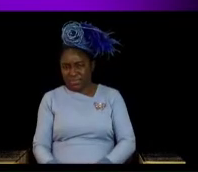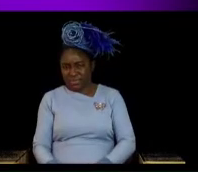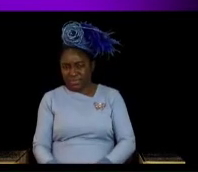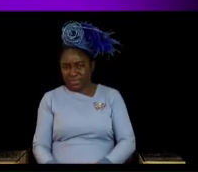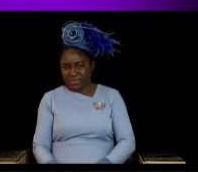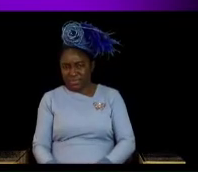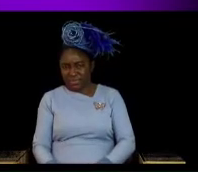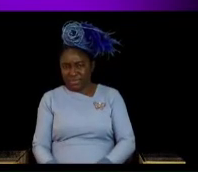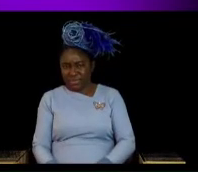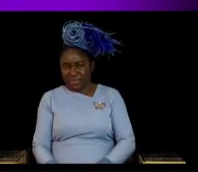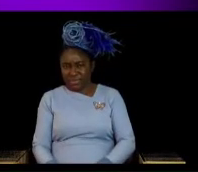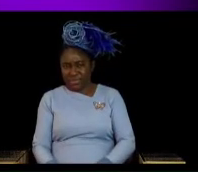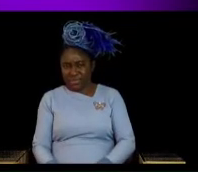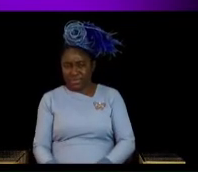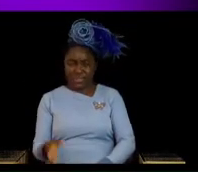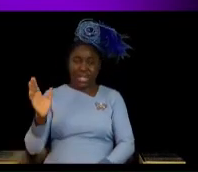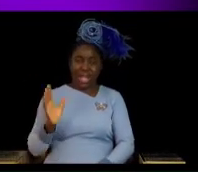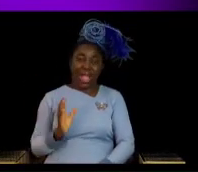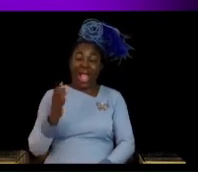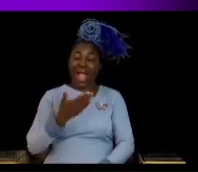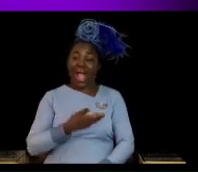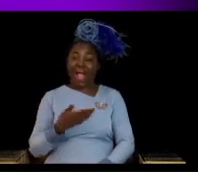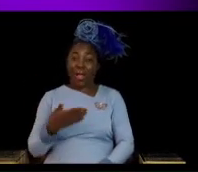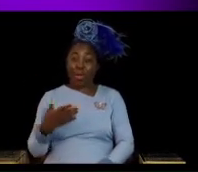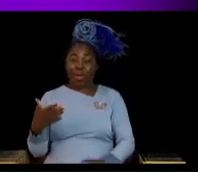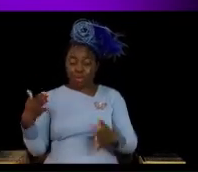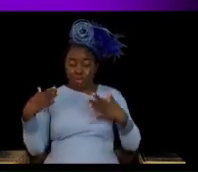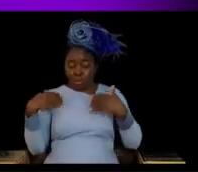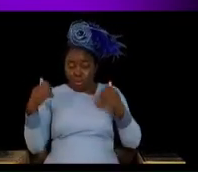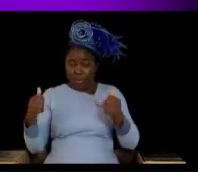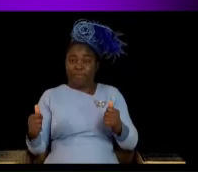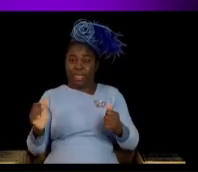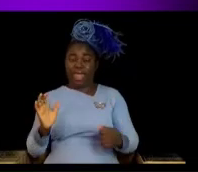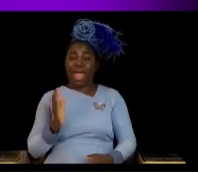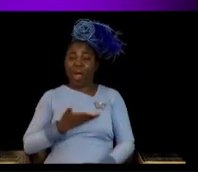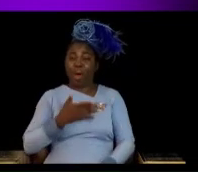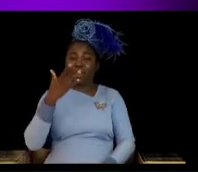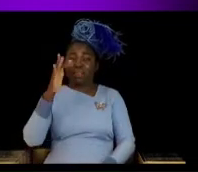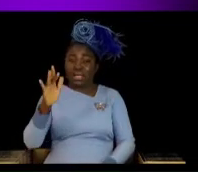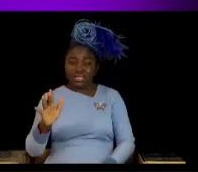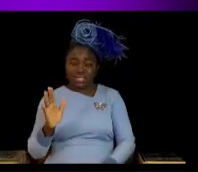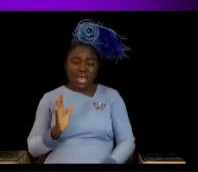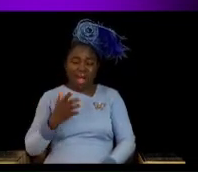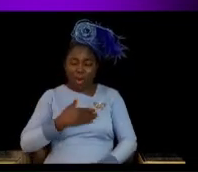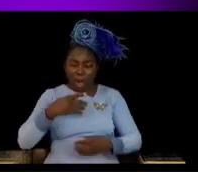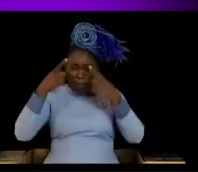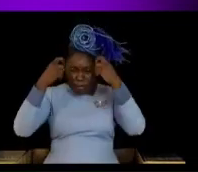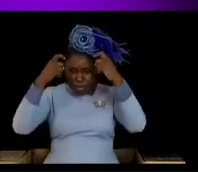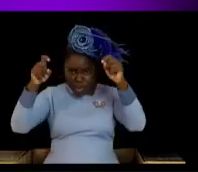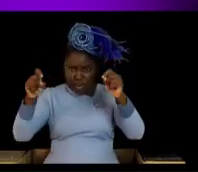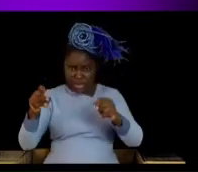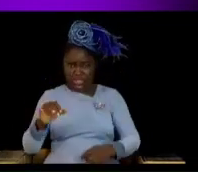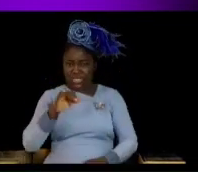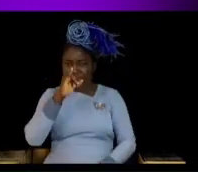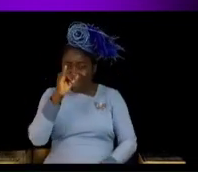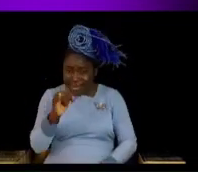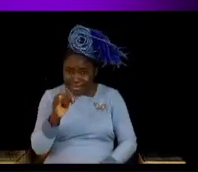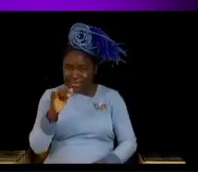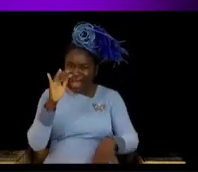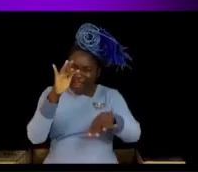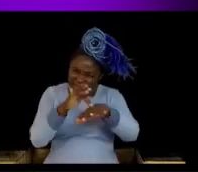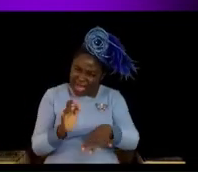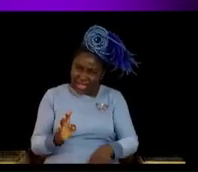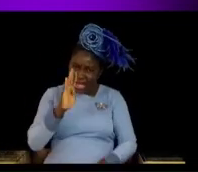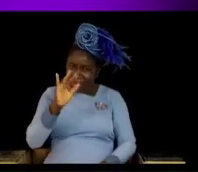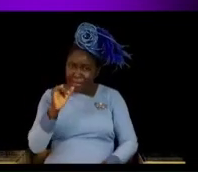welfare, our destiny, our progress, is affected by